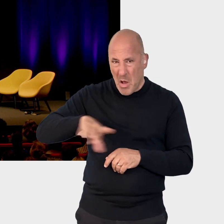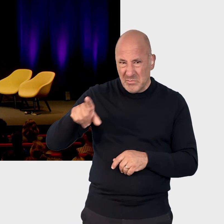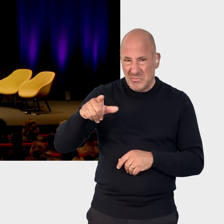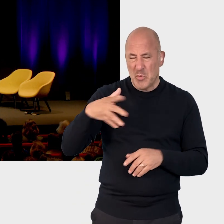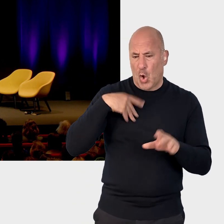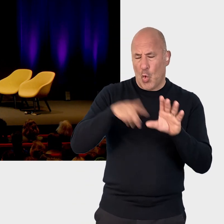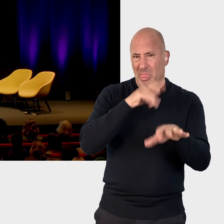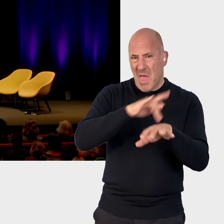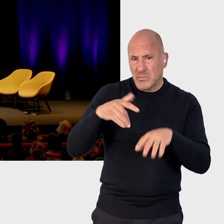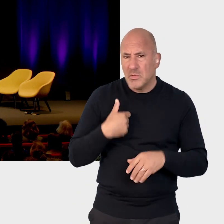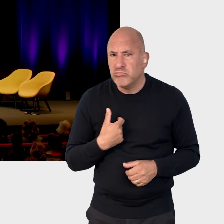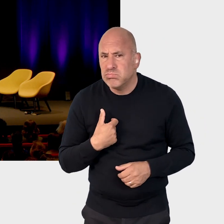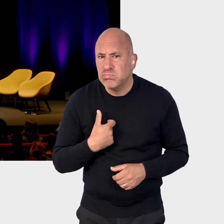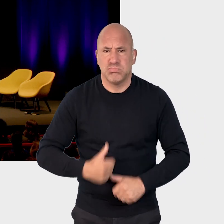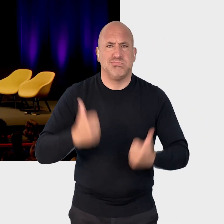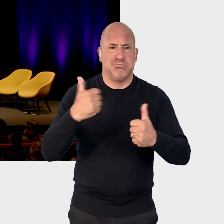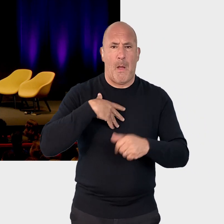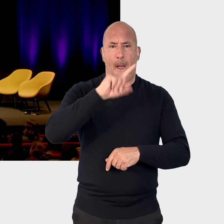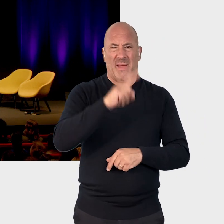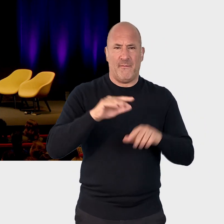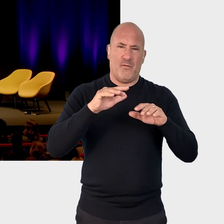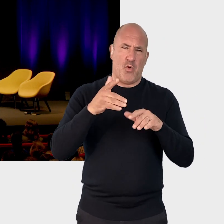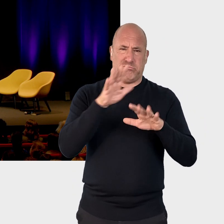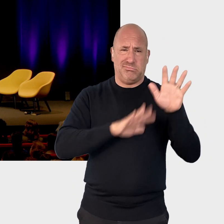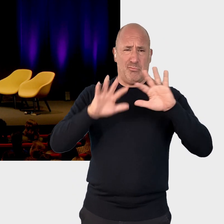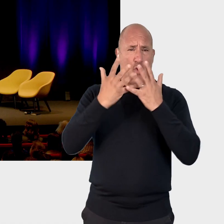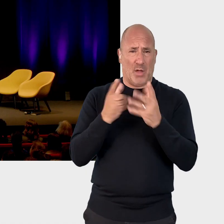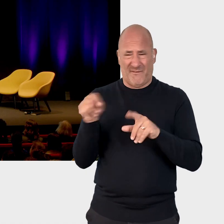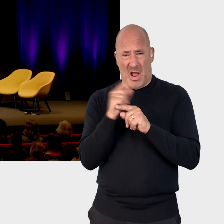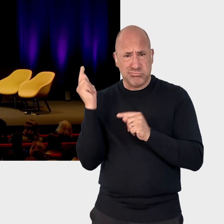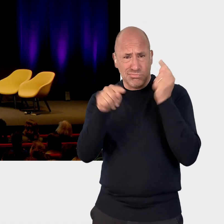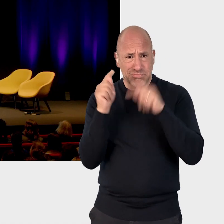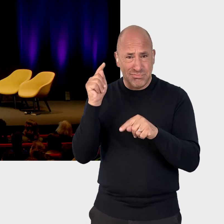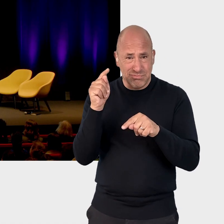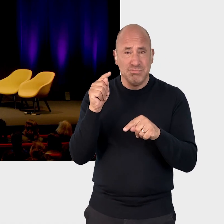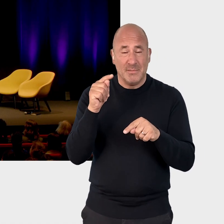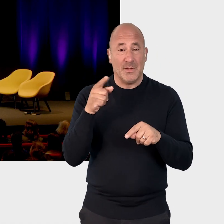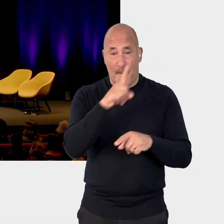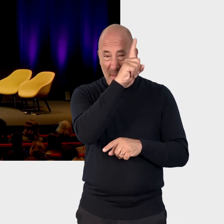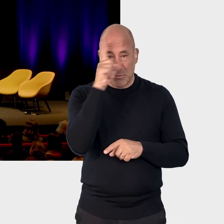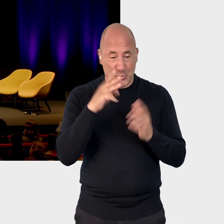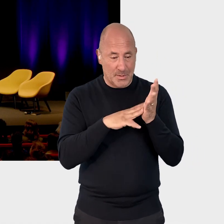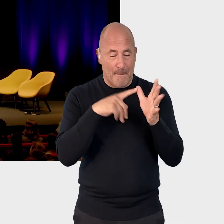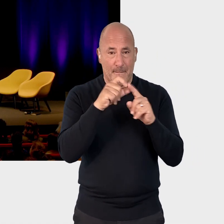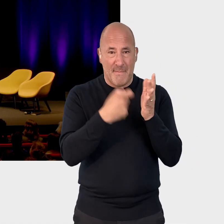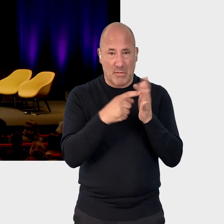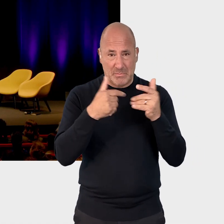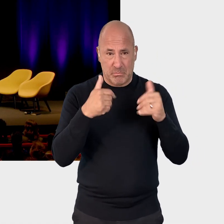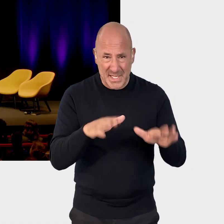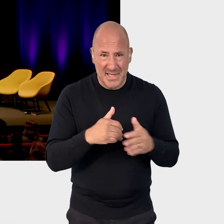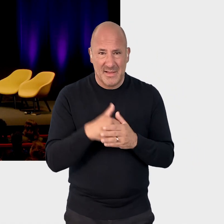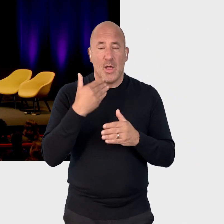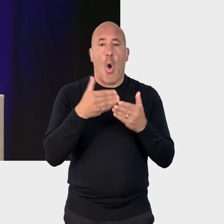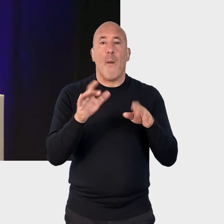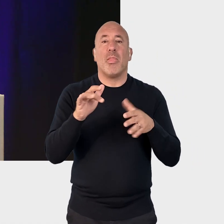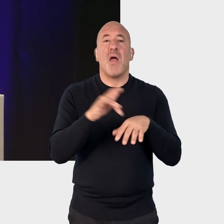Barrovians. They decided they wanted this. They wanted youth theatre. They wanted to invite people from across the continent to Barrow, and it's happened since